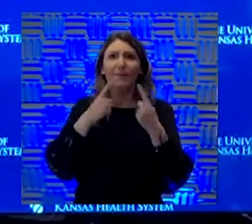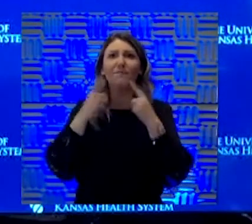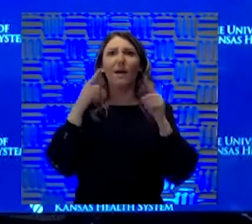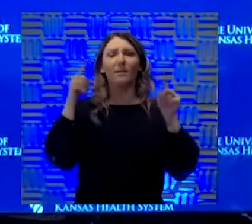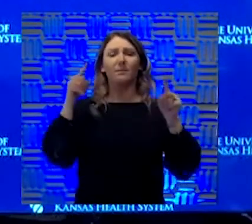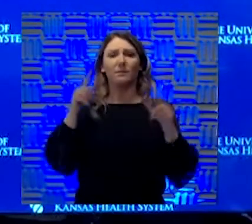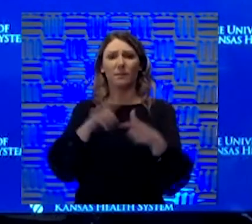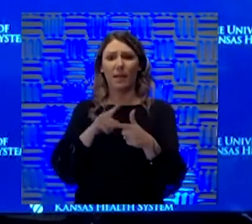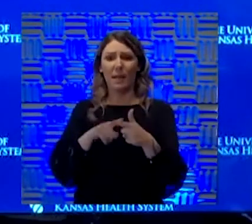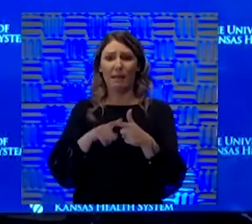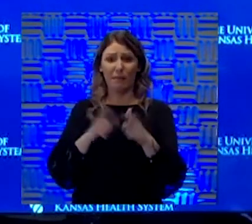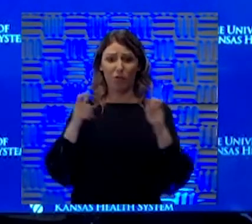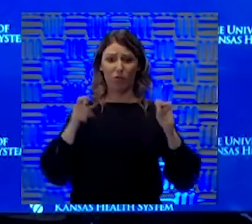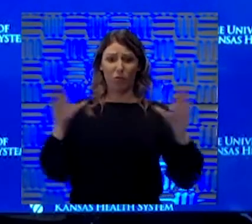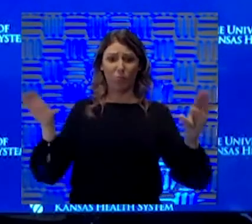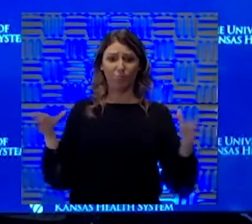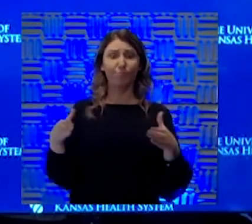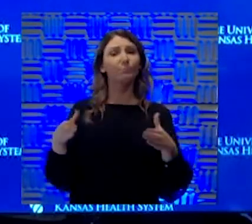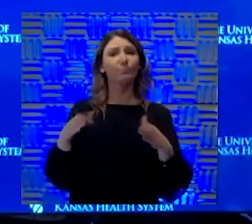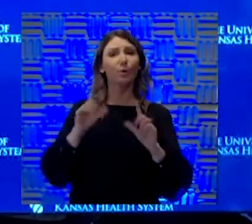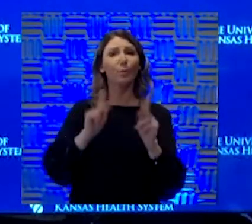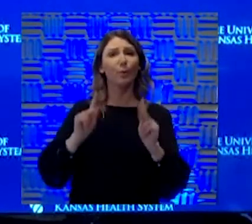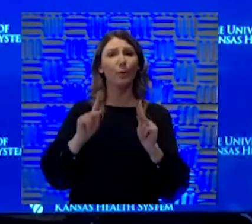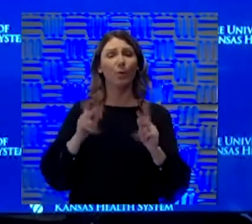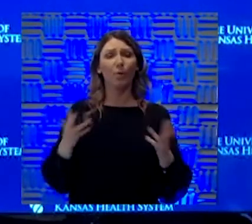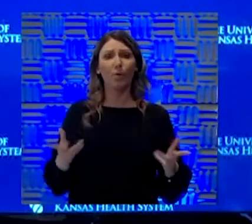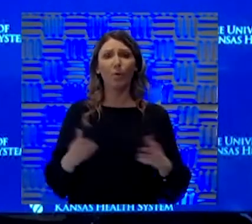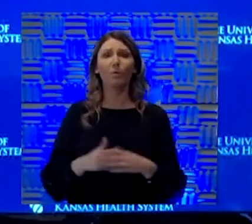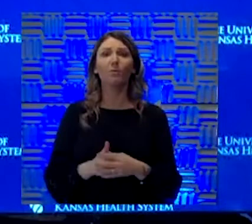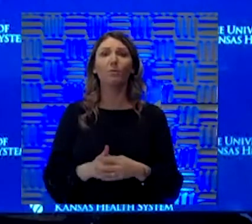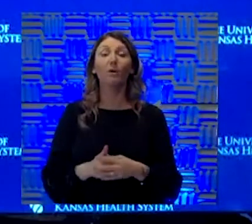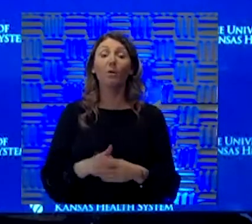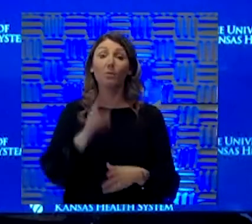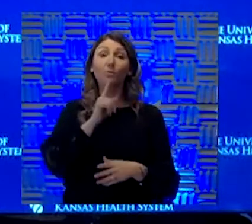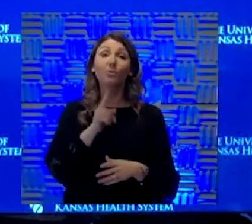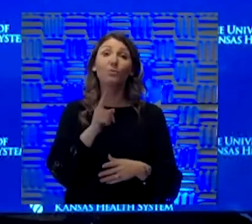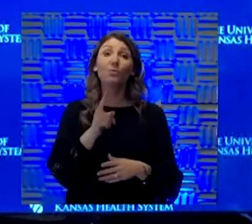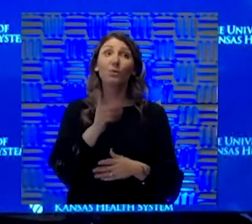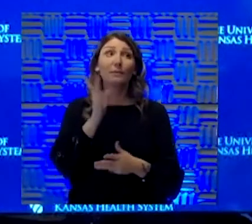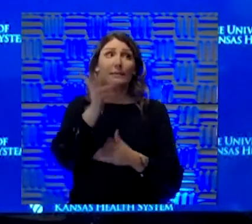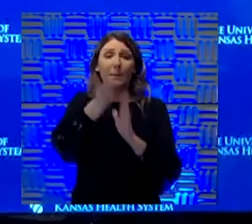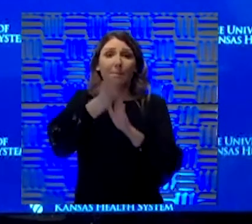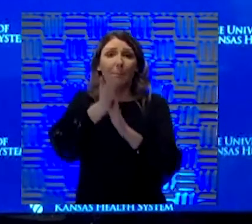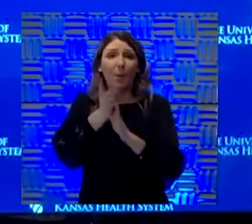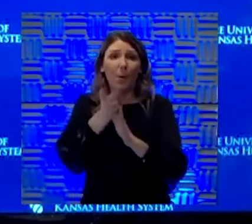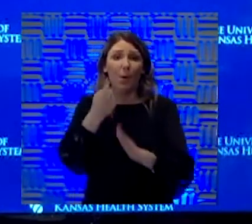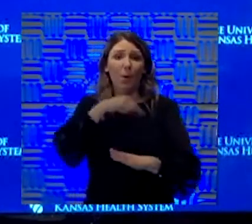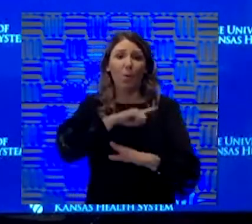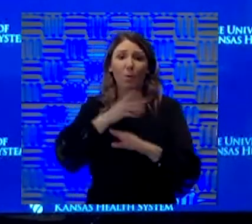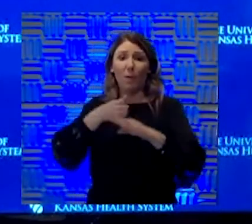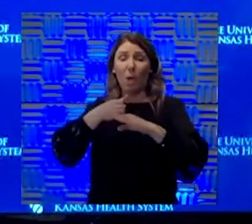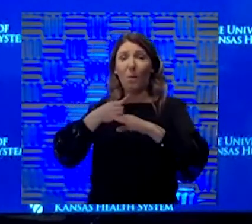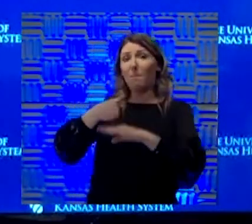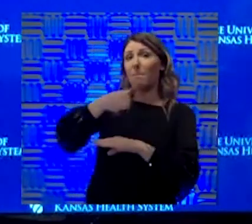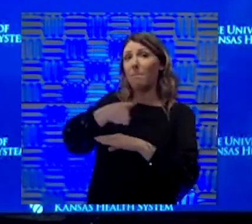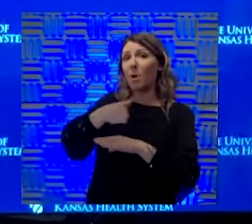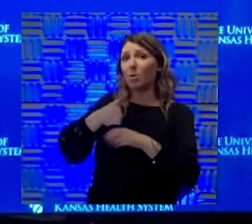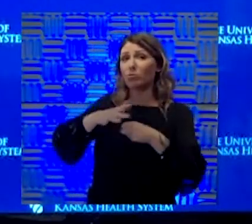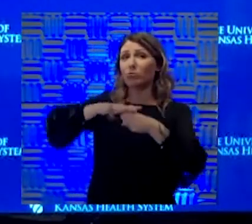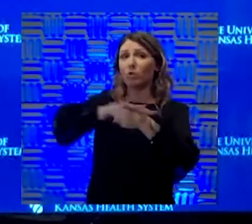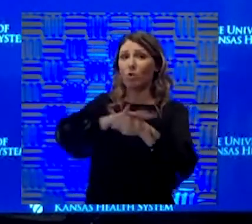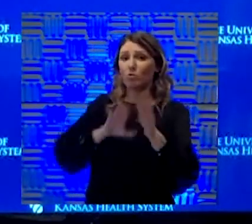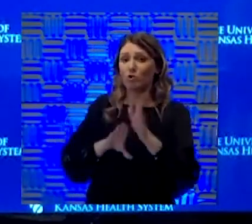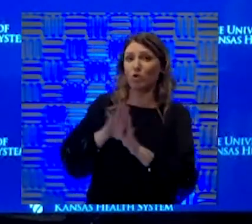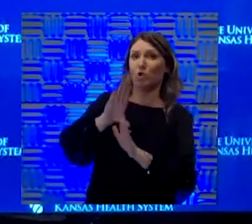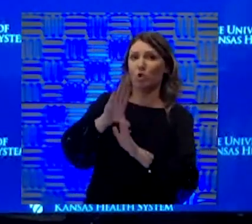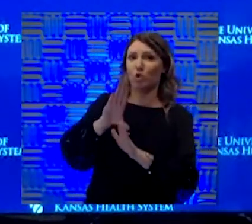large, broad group of the population. The truth is, at some point, we're going to be in a post-COVID surge